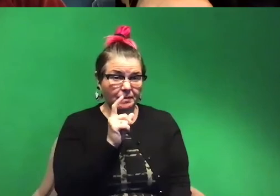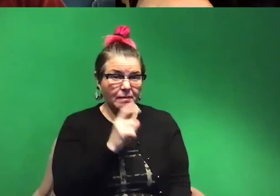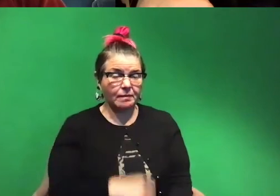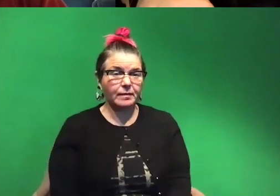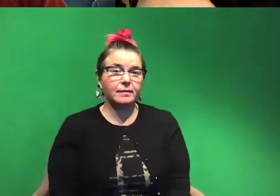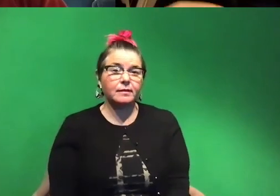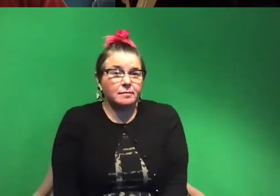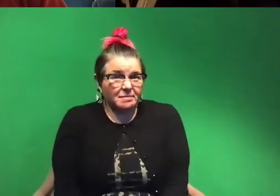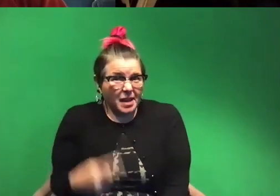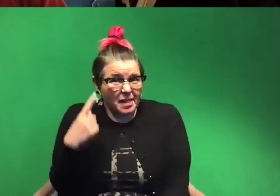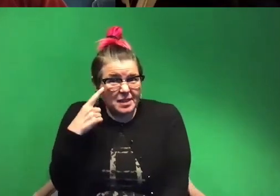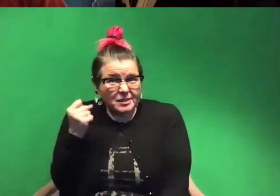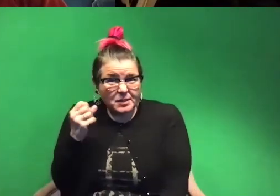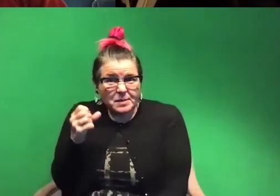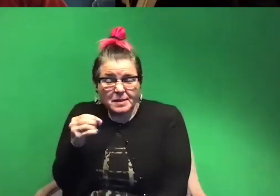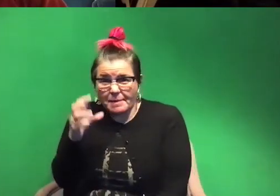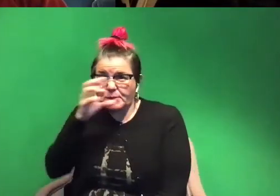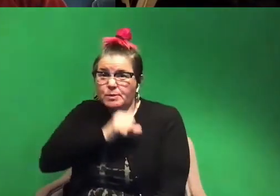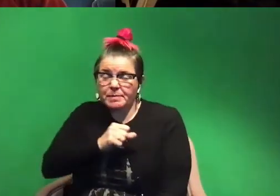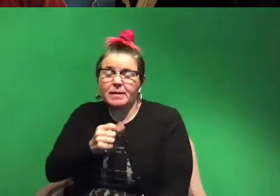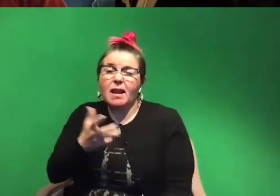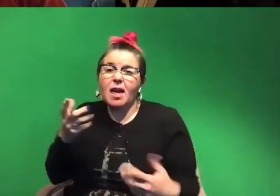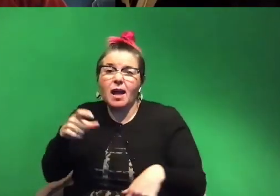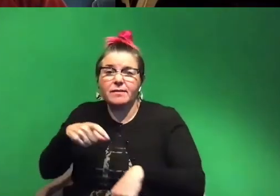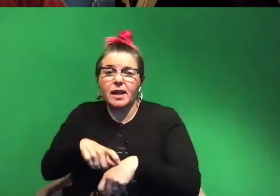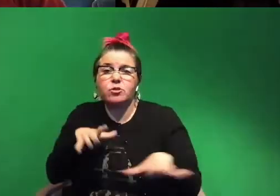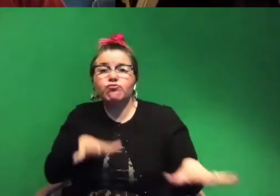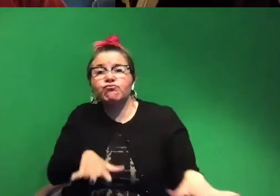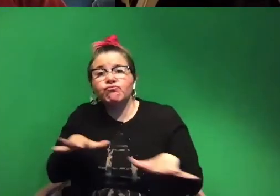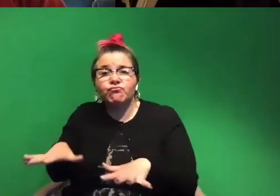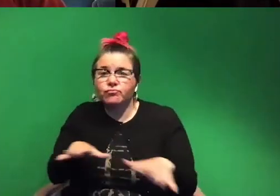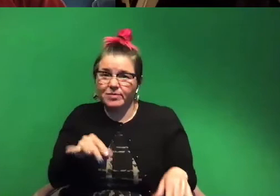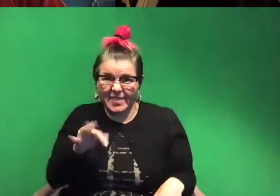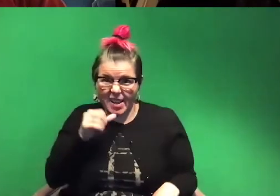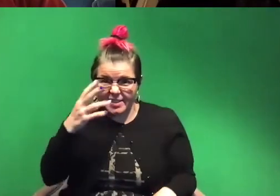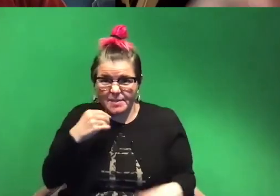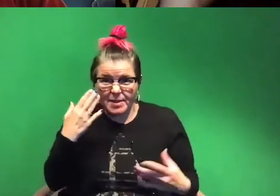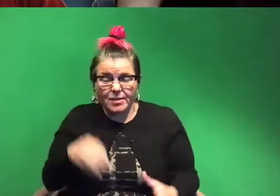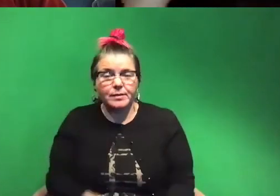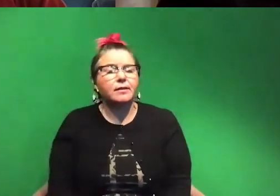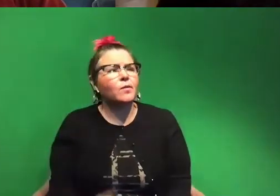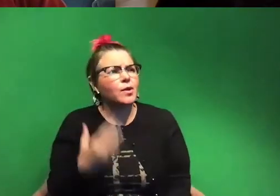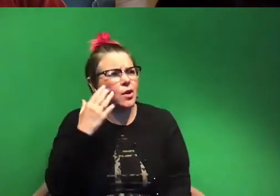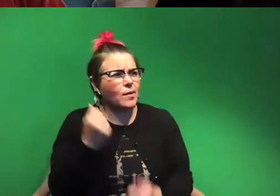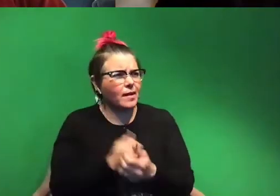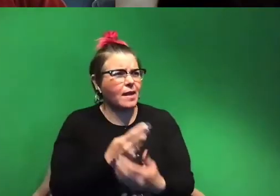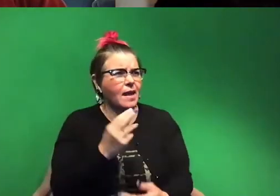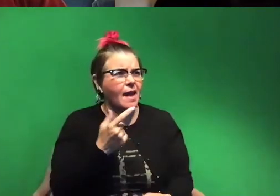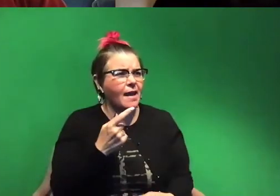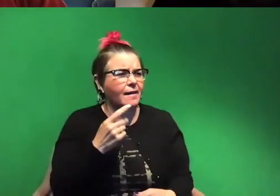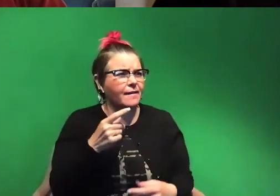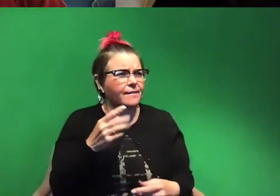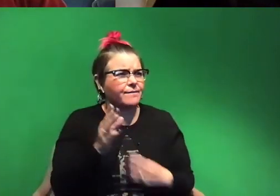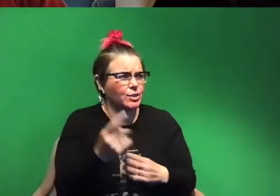think so. I would assume so. They spend a lot of time just lounging otherwise. Good. So do we know anything, like, what's a hagfish brain like? Like,